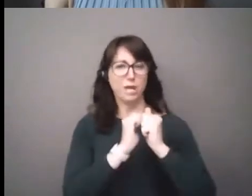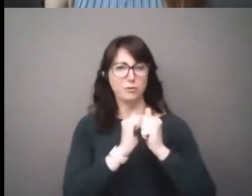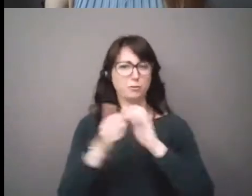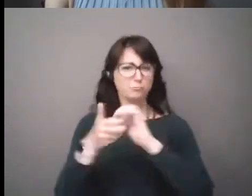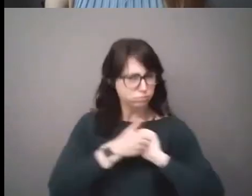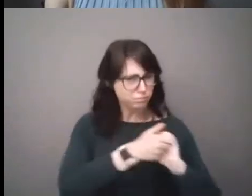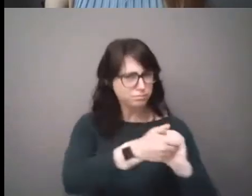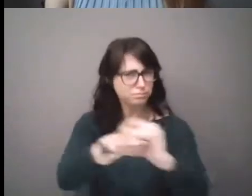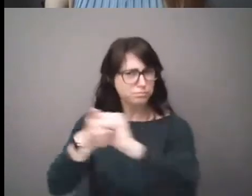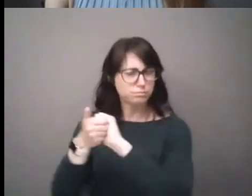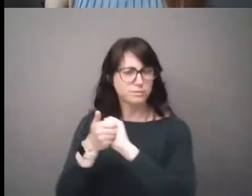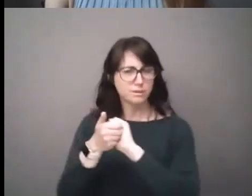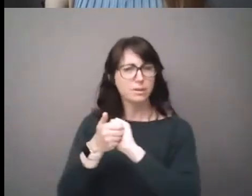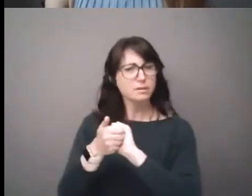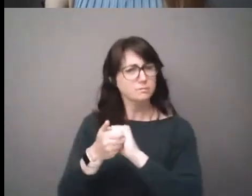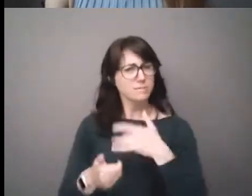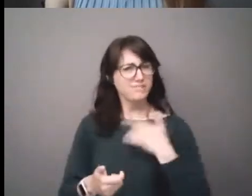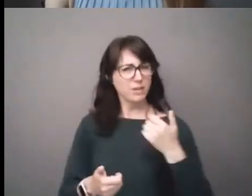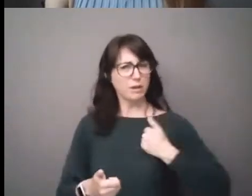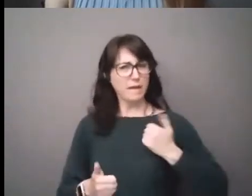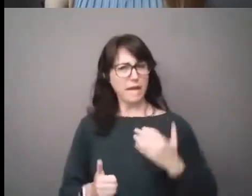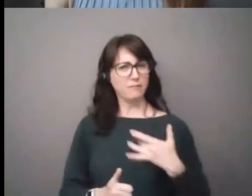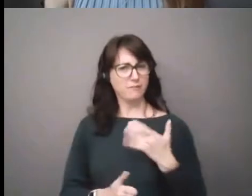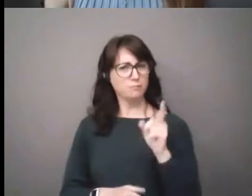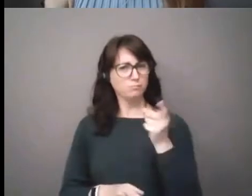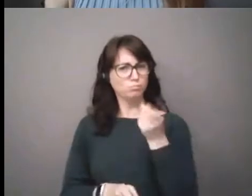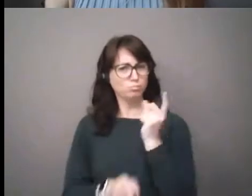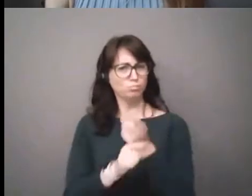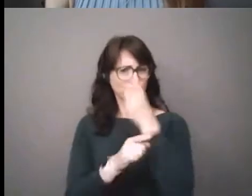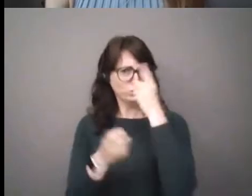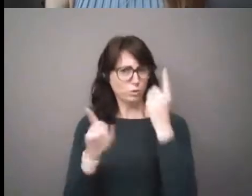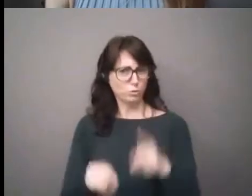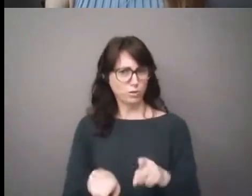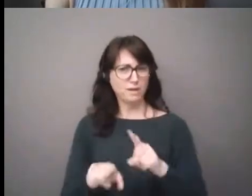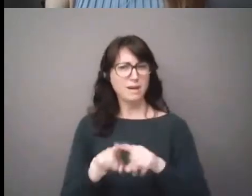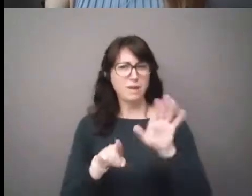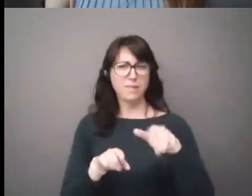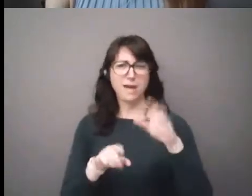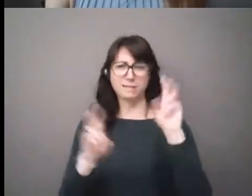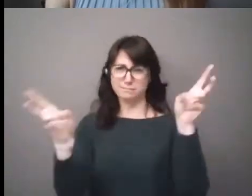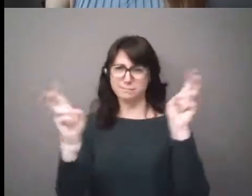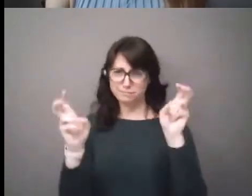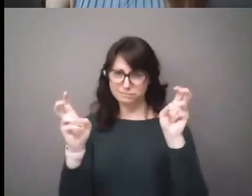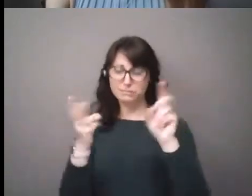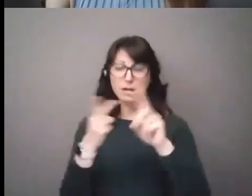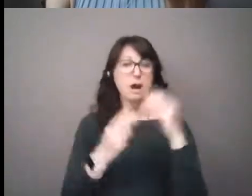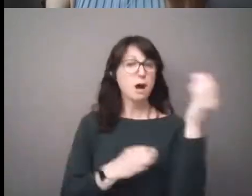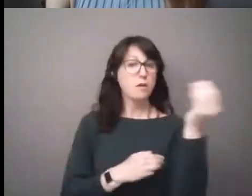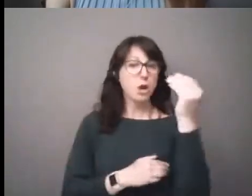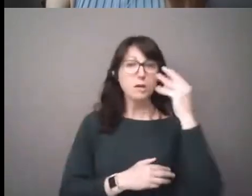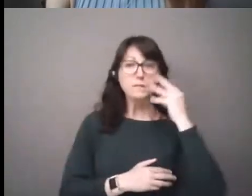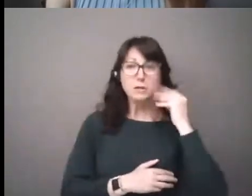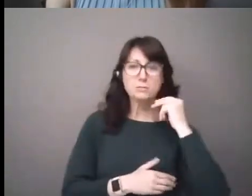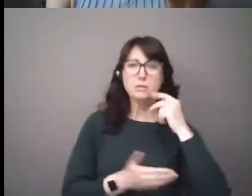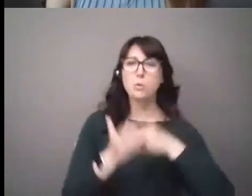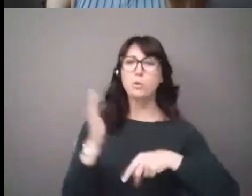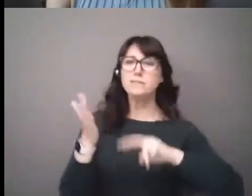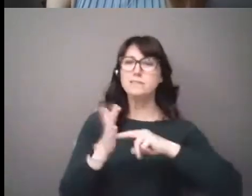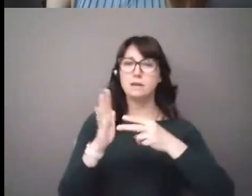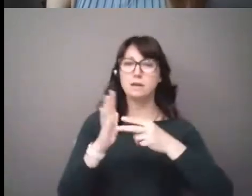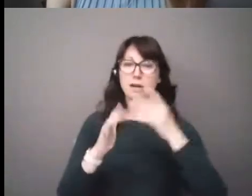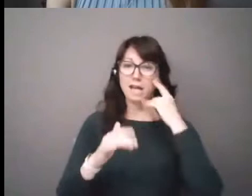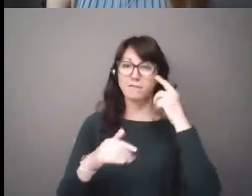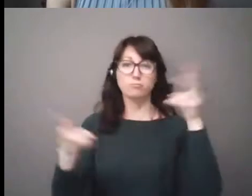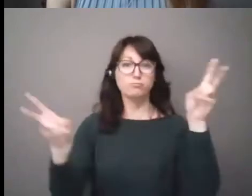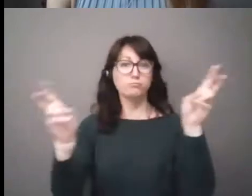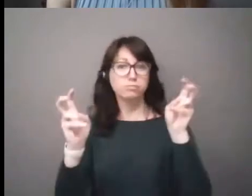want to take that sort of thought and the Ontario experience on what a slogan can do.